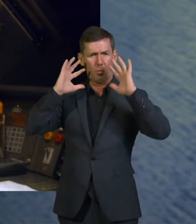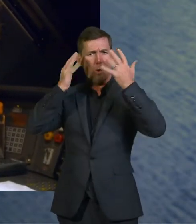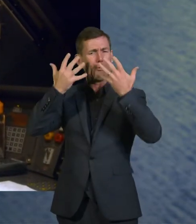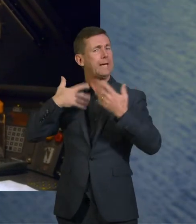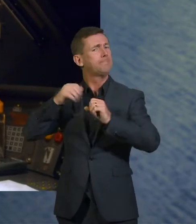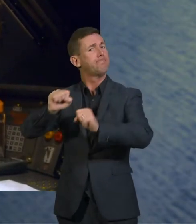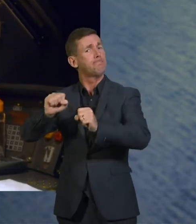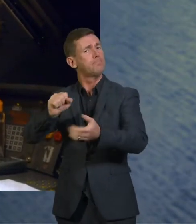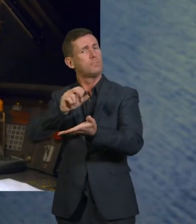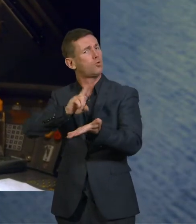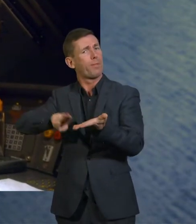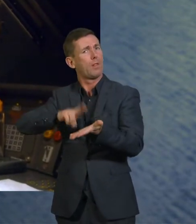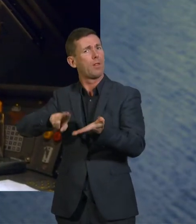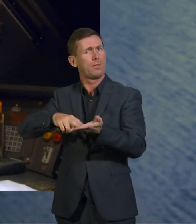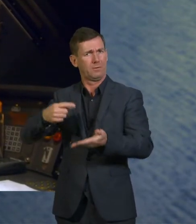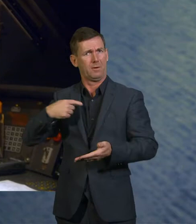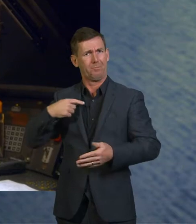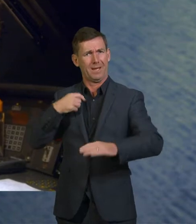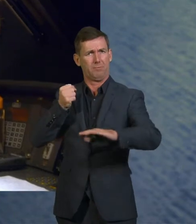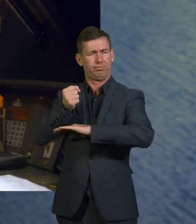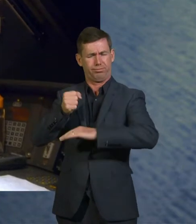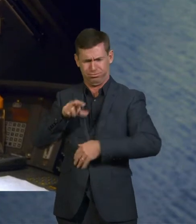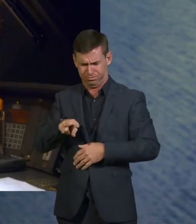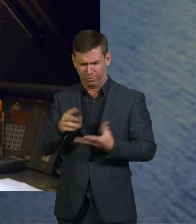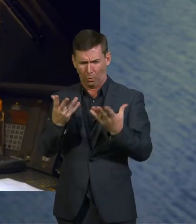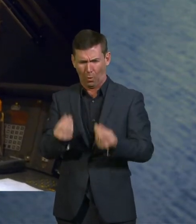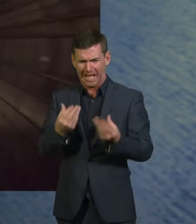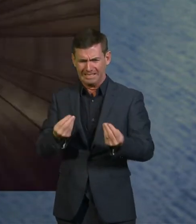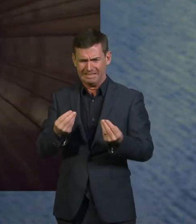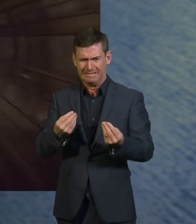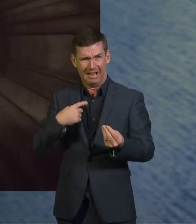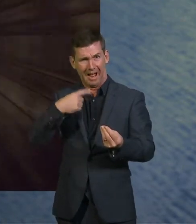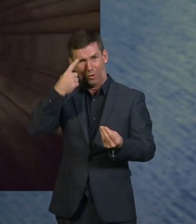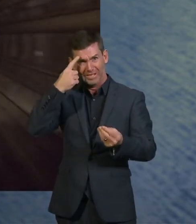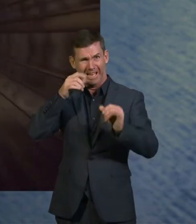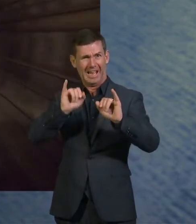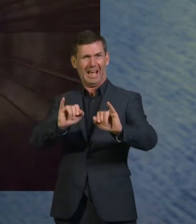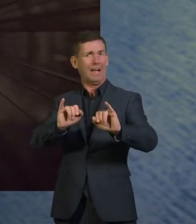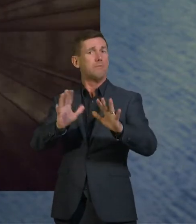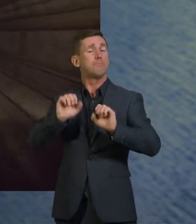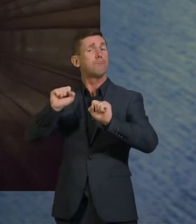in the tunnel. But yeah, when I was first told that, I did think, oh dear.